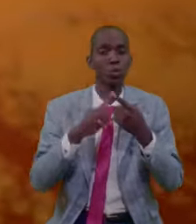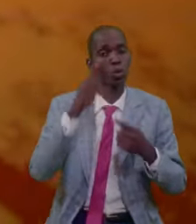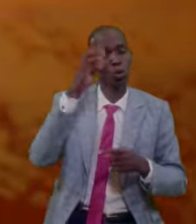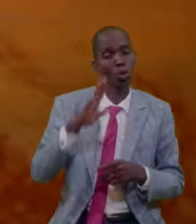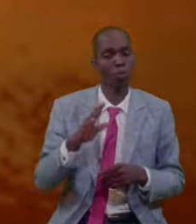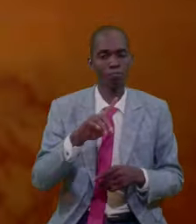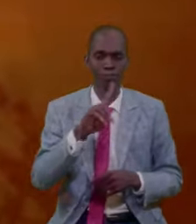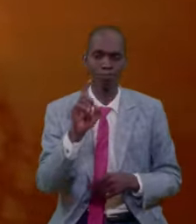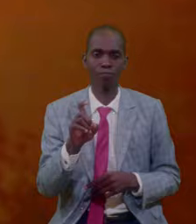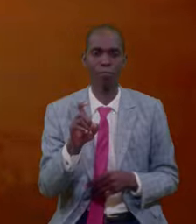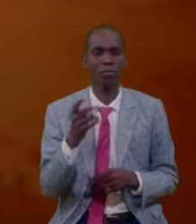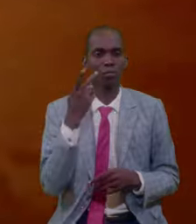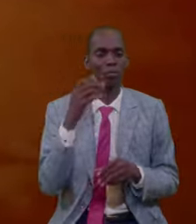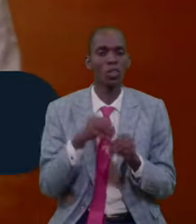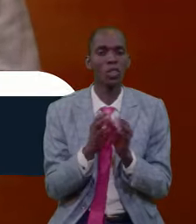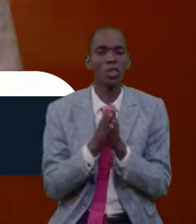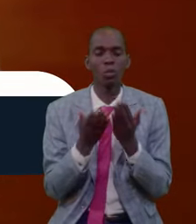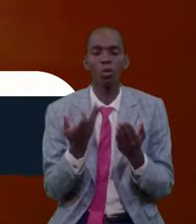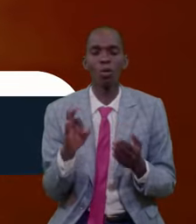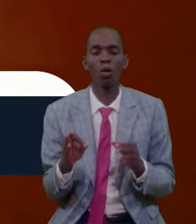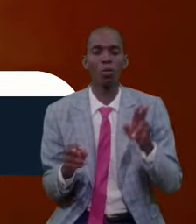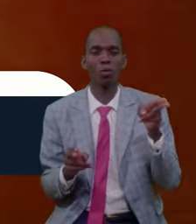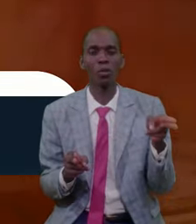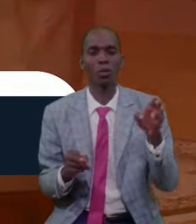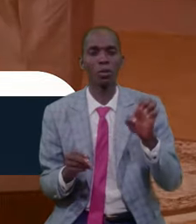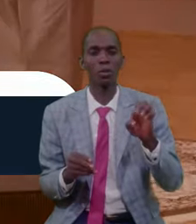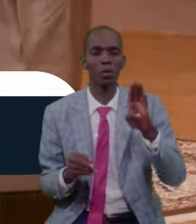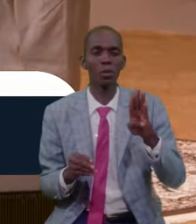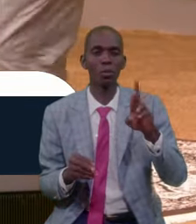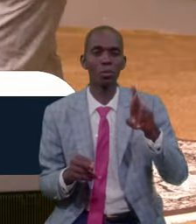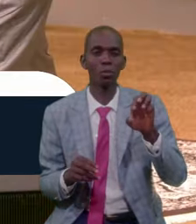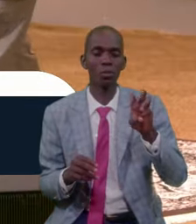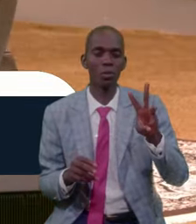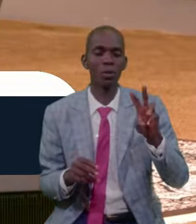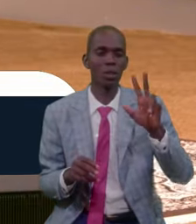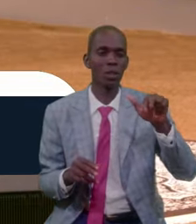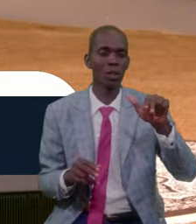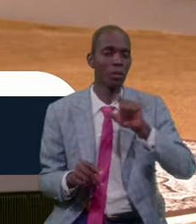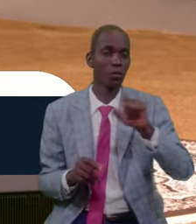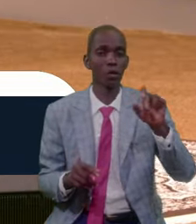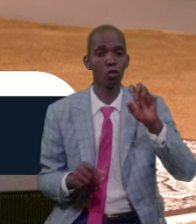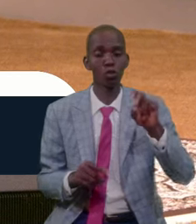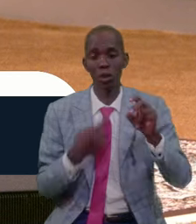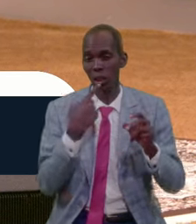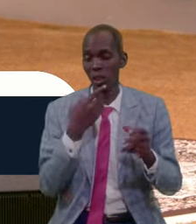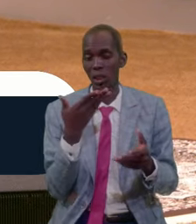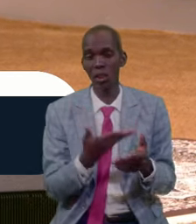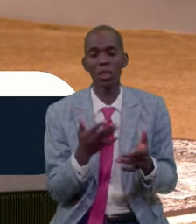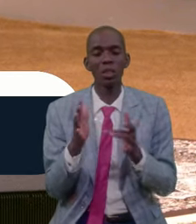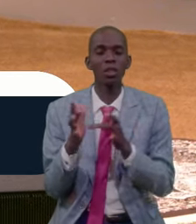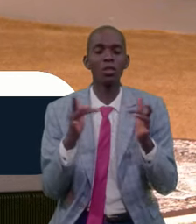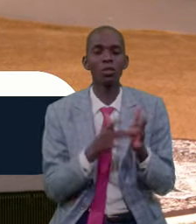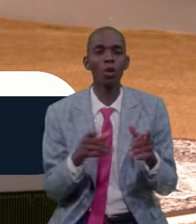chapter 13. I'm reading here from verse 12, Hebrews 13, verse 12. Wherefore Jesus